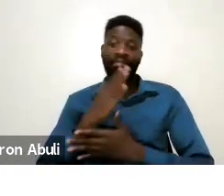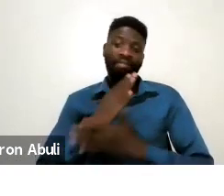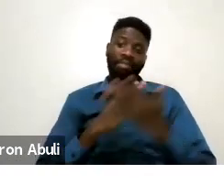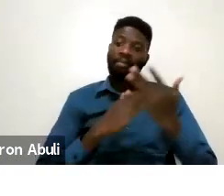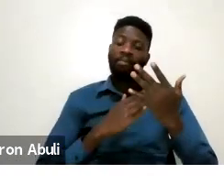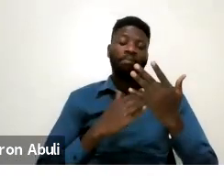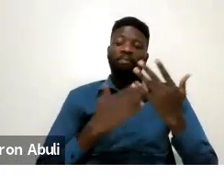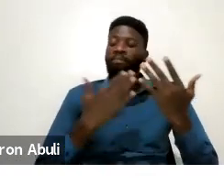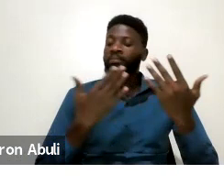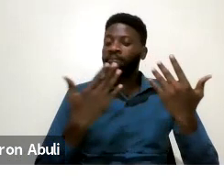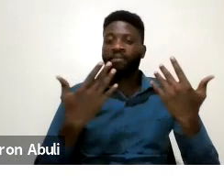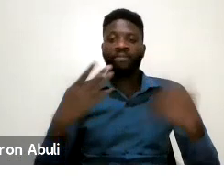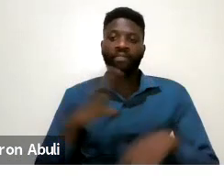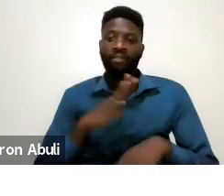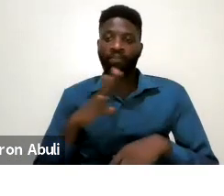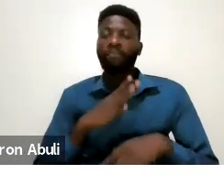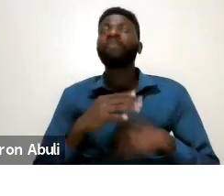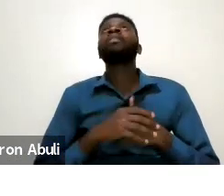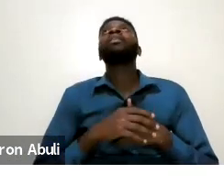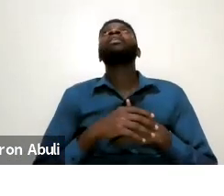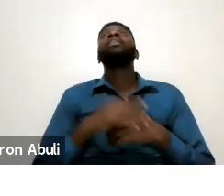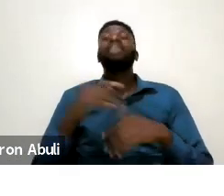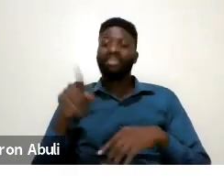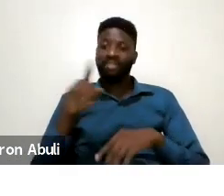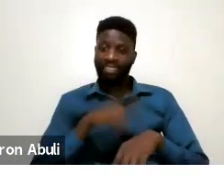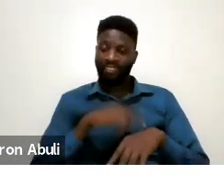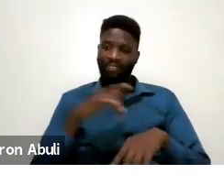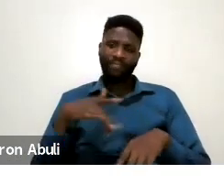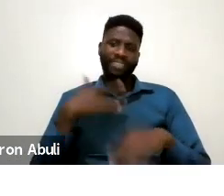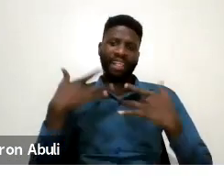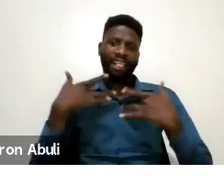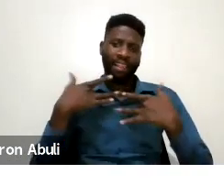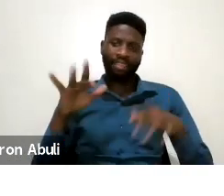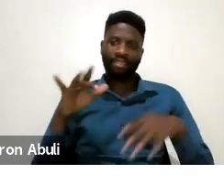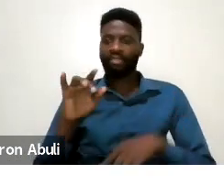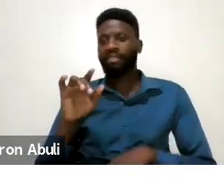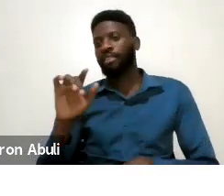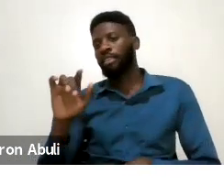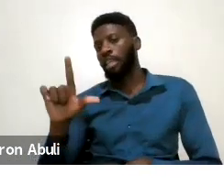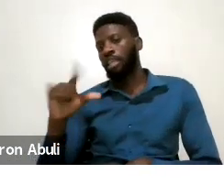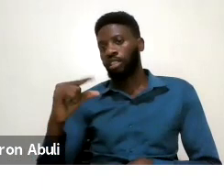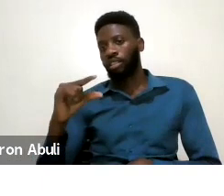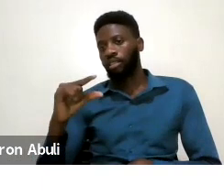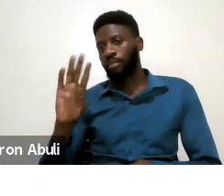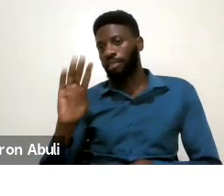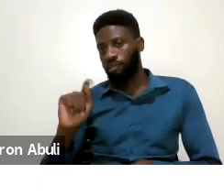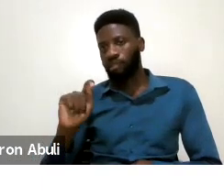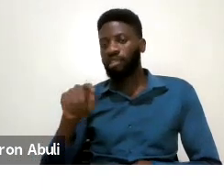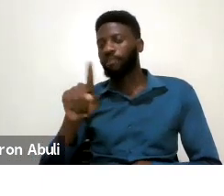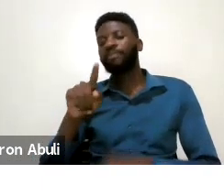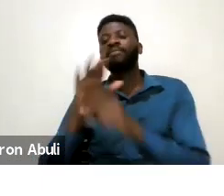to frown against LGBT, you are prejudiced. So you could be prejudiced as an